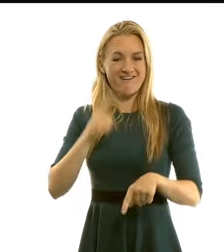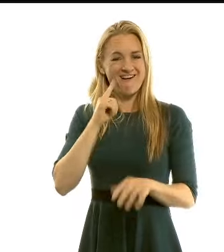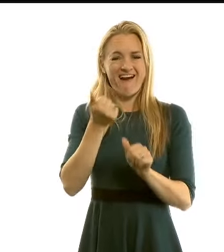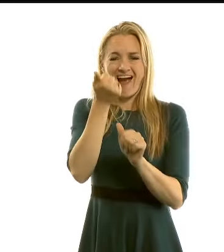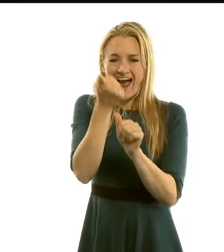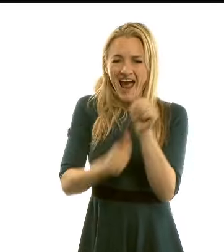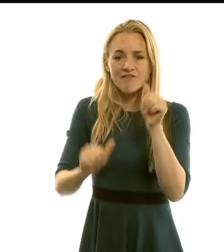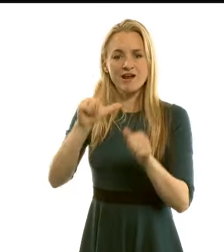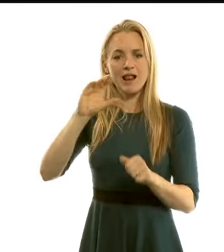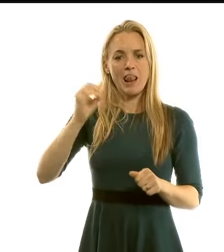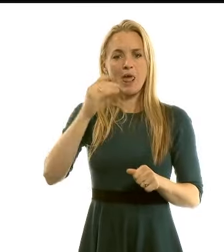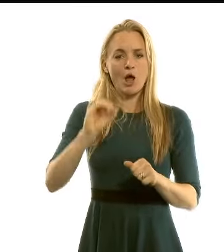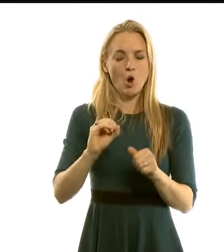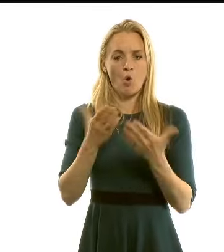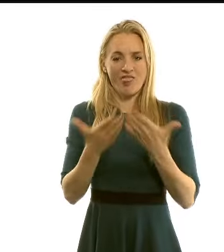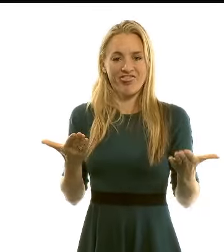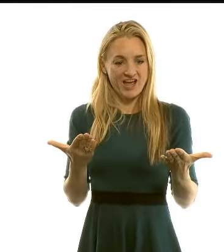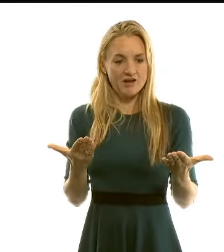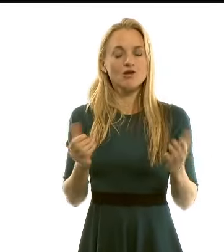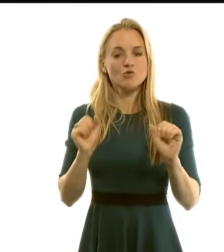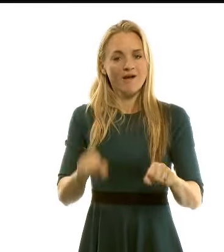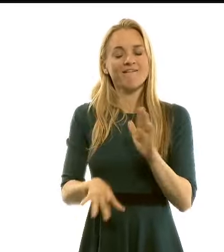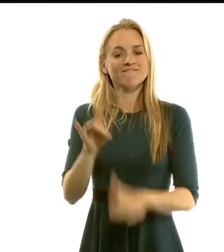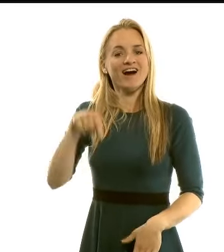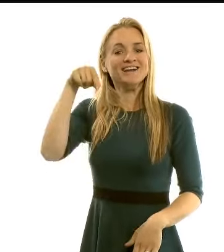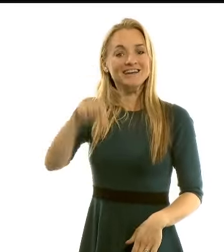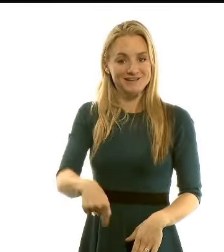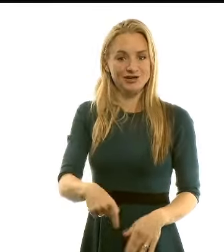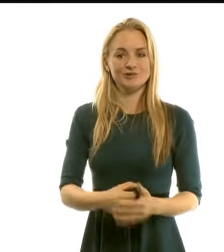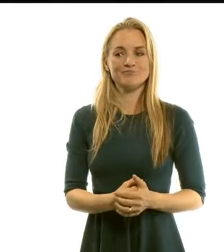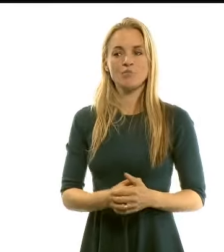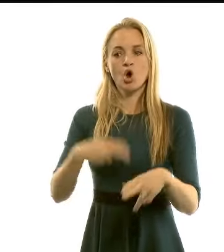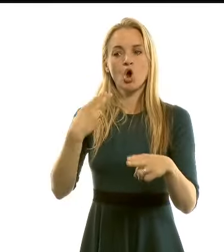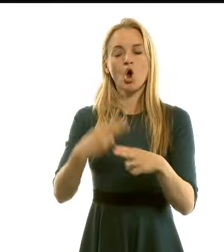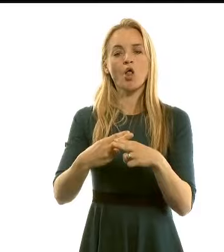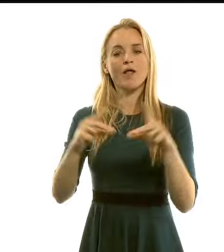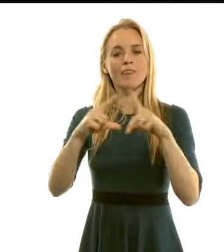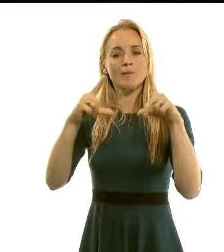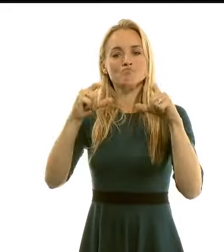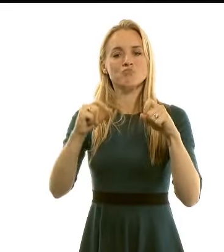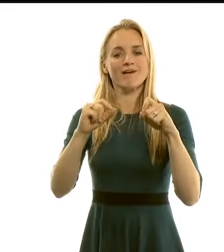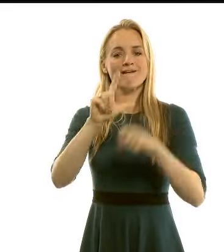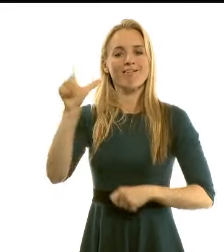color right now can be found here. We call it the Brick Library.